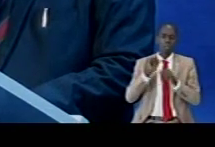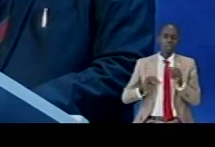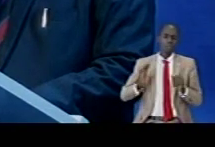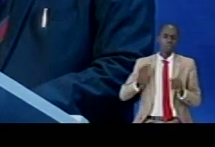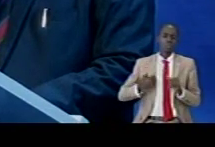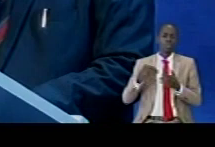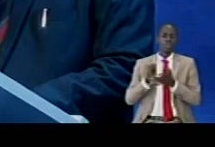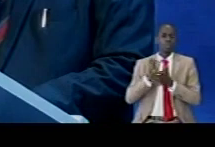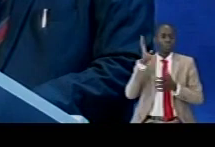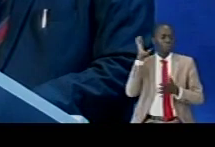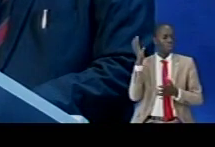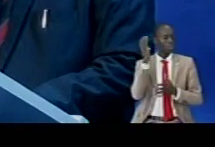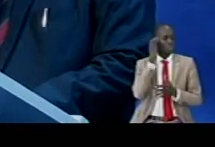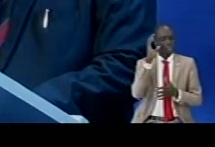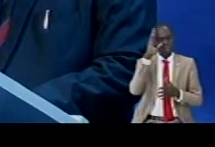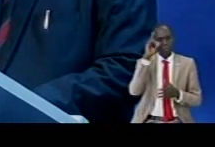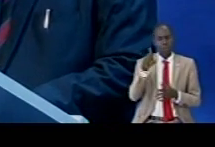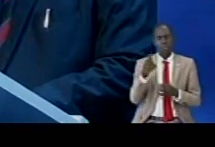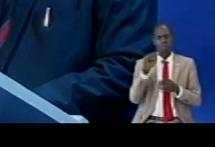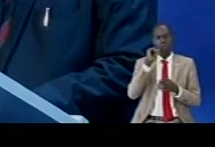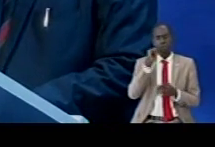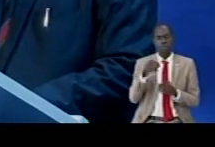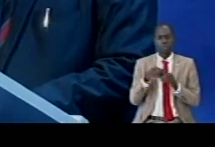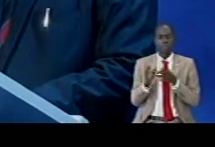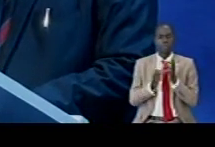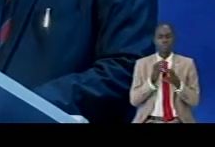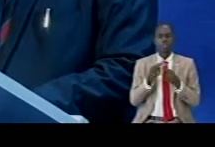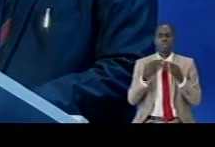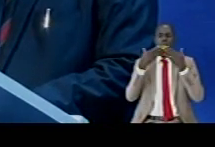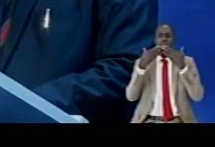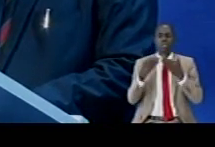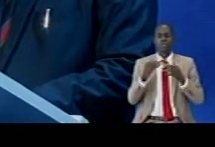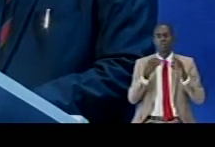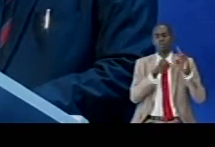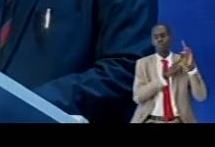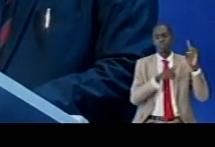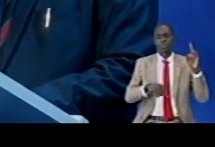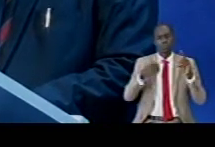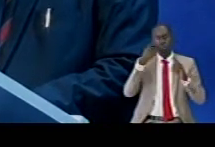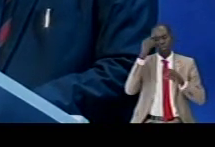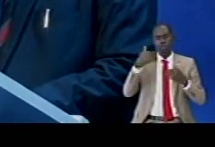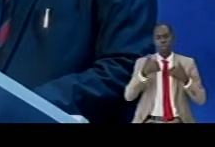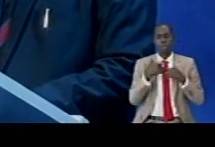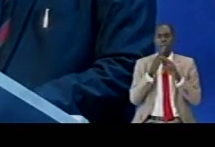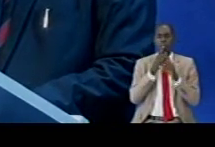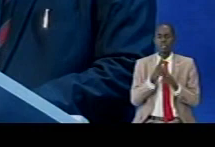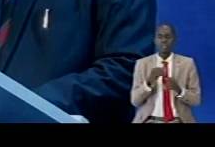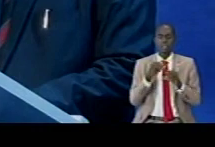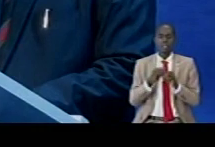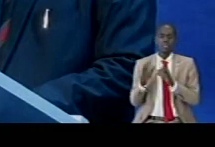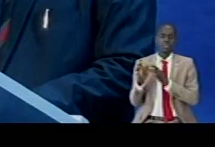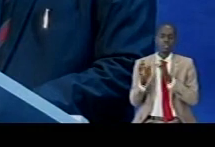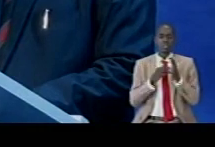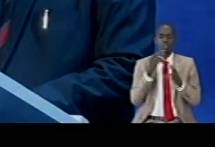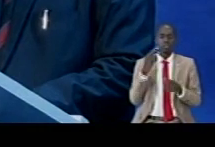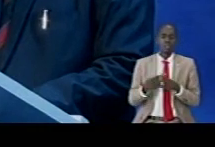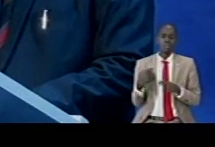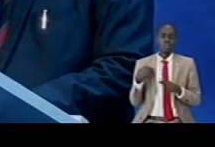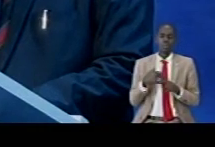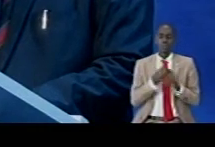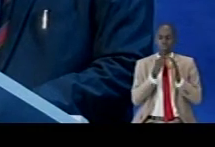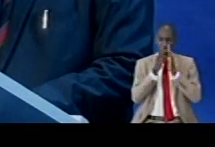to him in Jesus' name. Amen. Thank you, Lord, because we know you have answered. In Jesus' name, we pray.